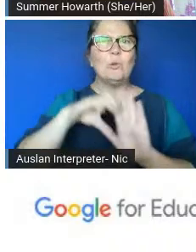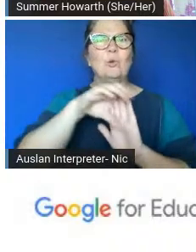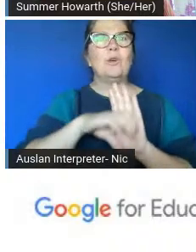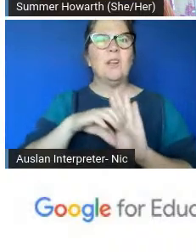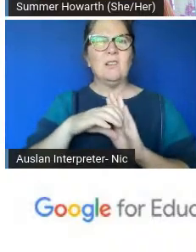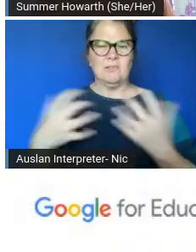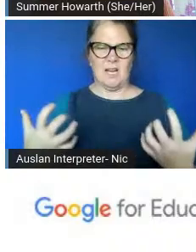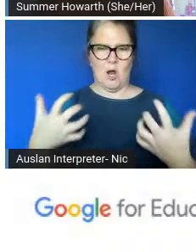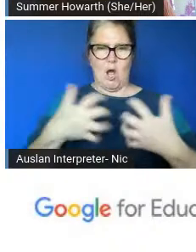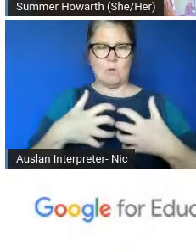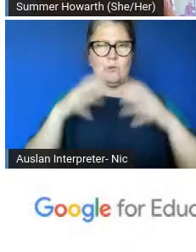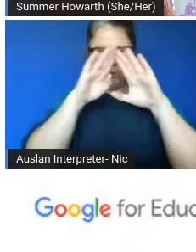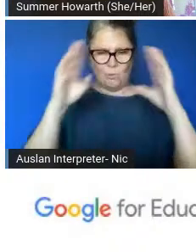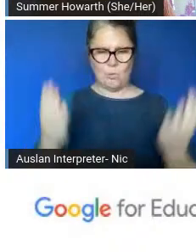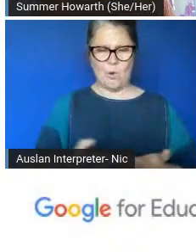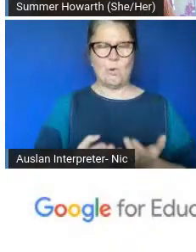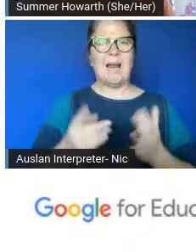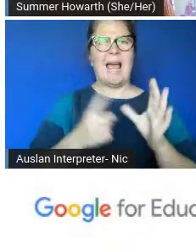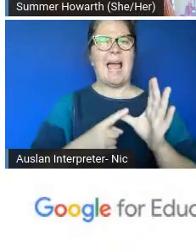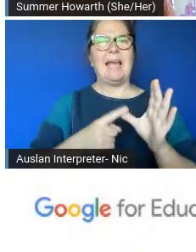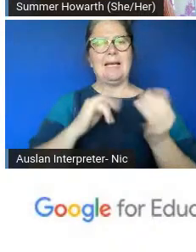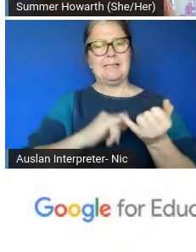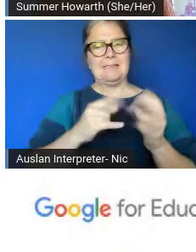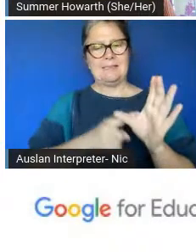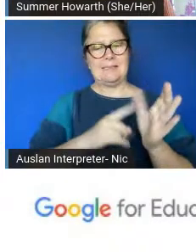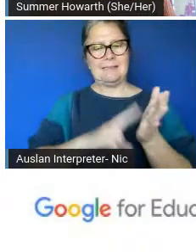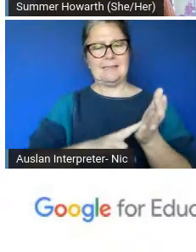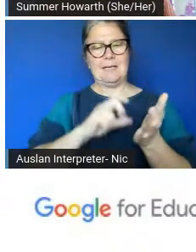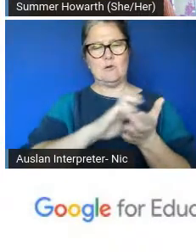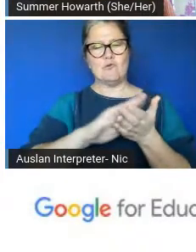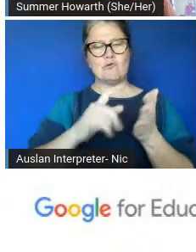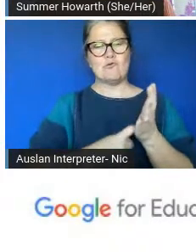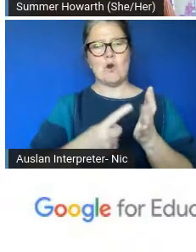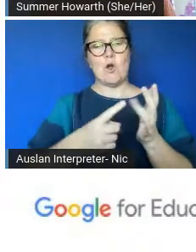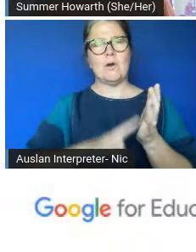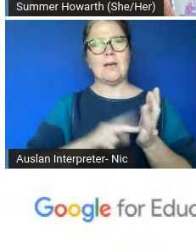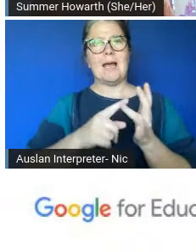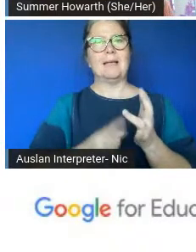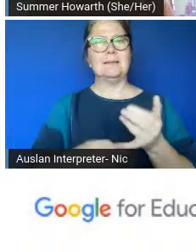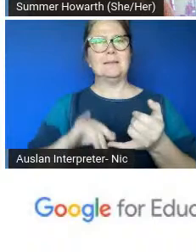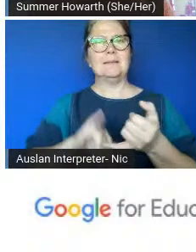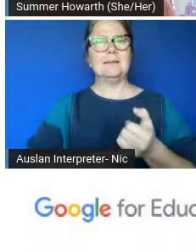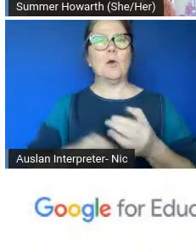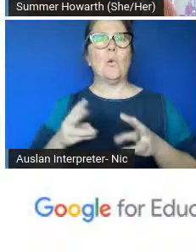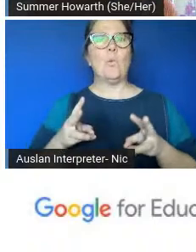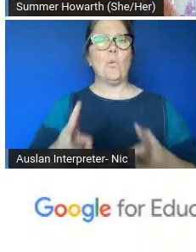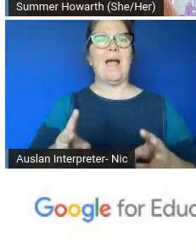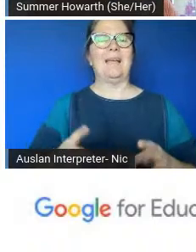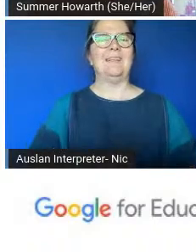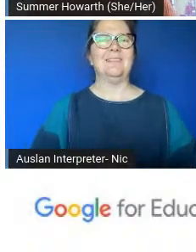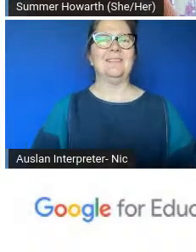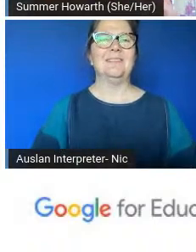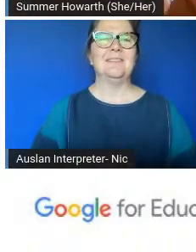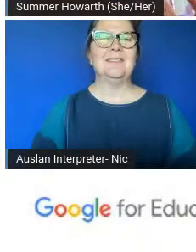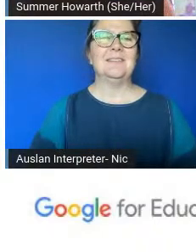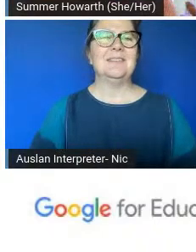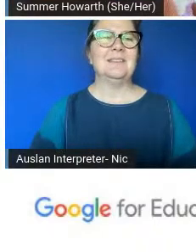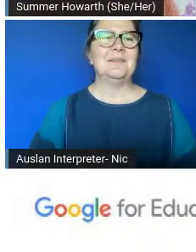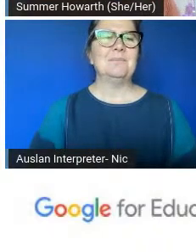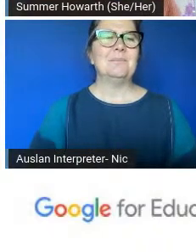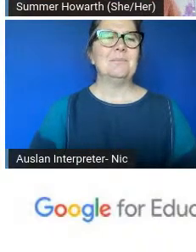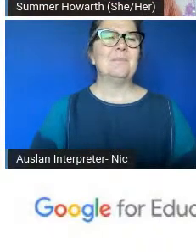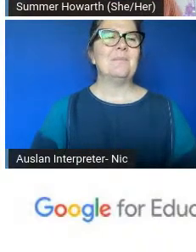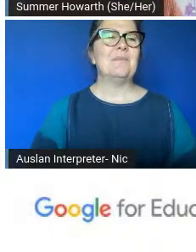hybrid way. Chris, Vic SRC did a big sort of survey